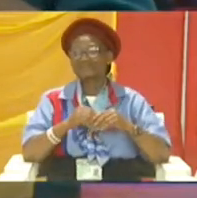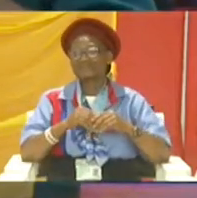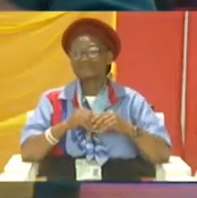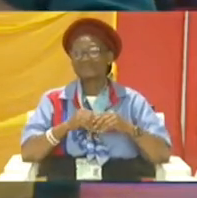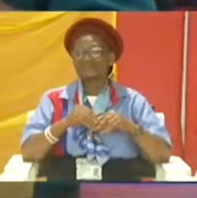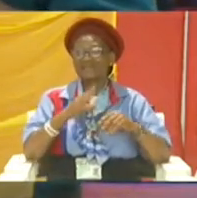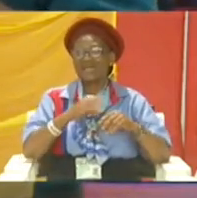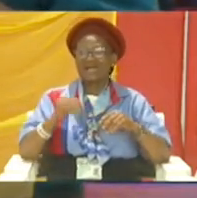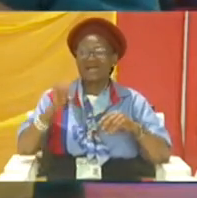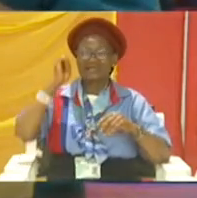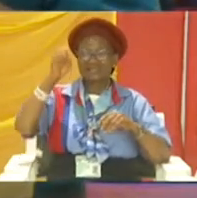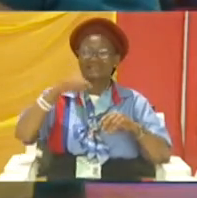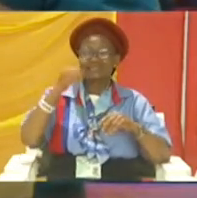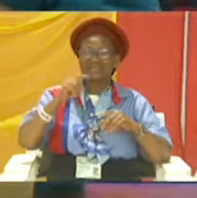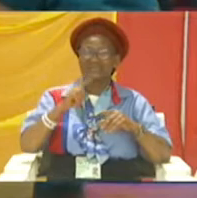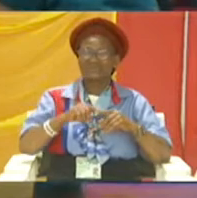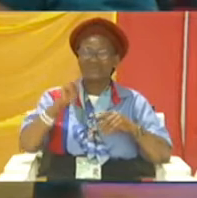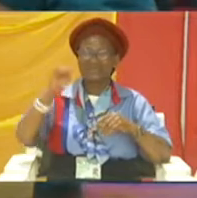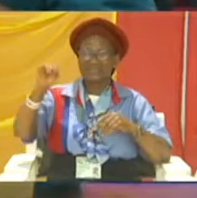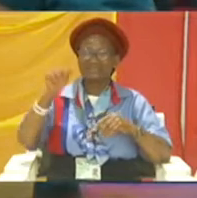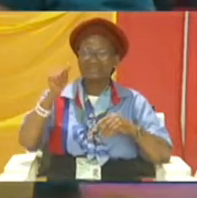And he said to himself,